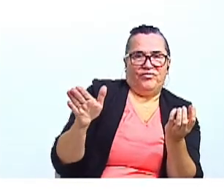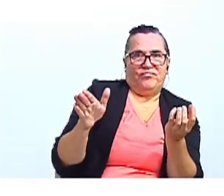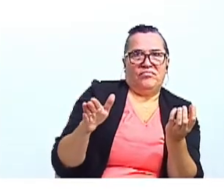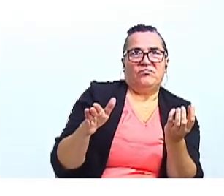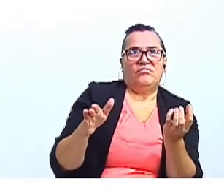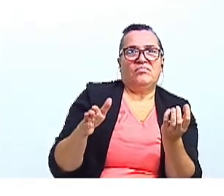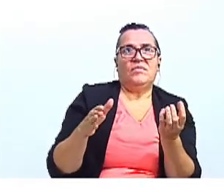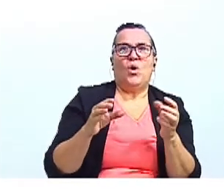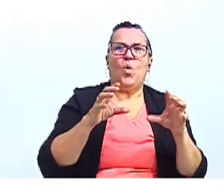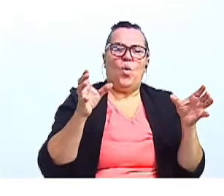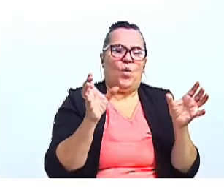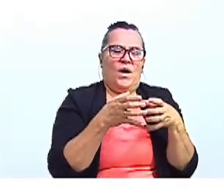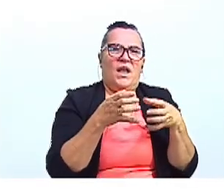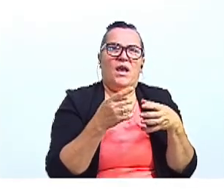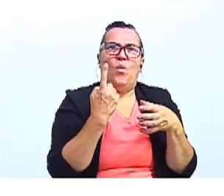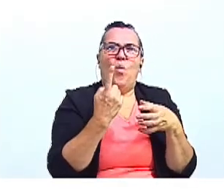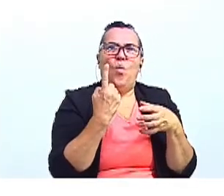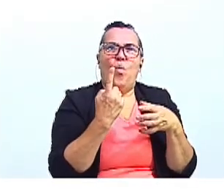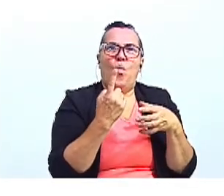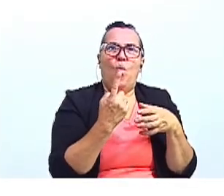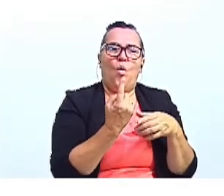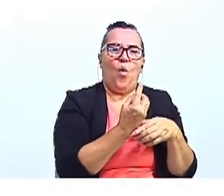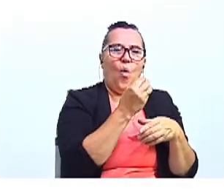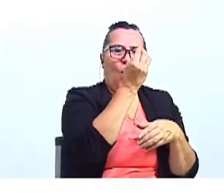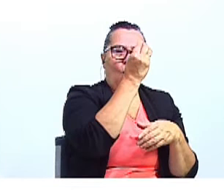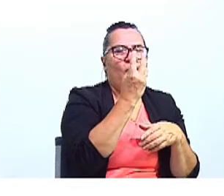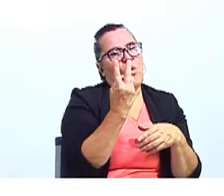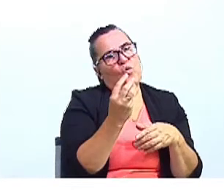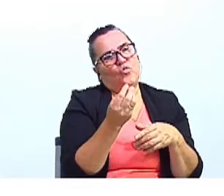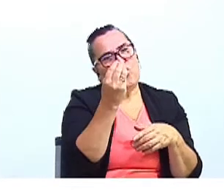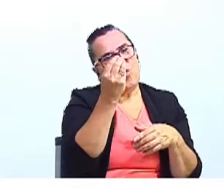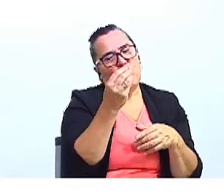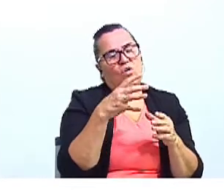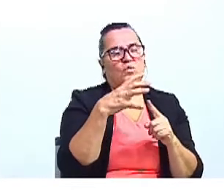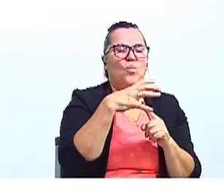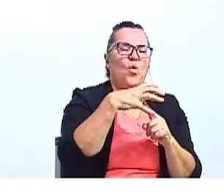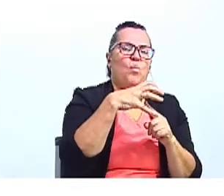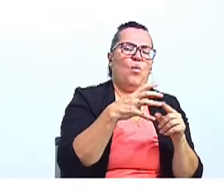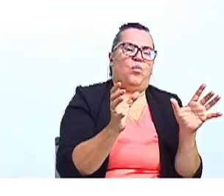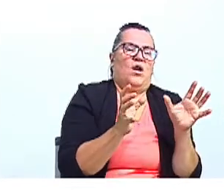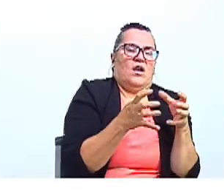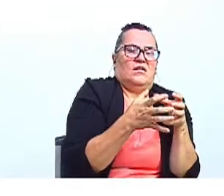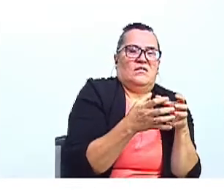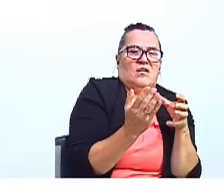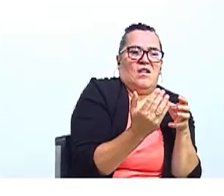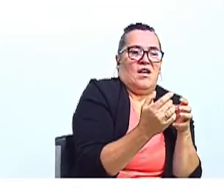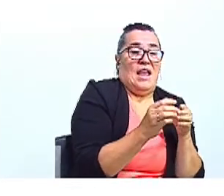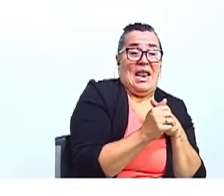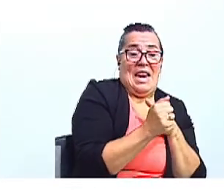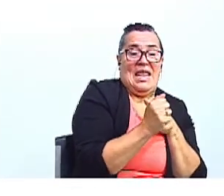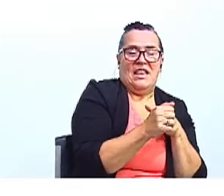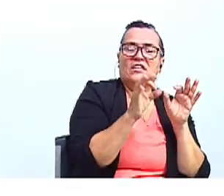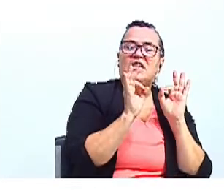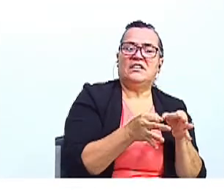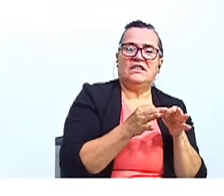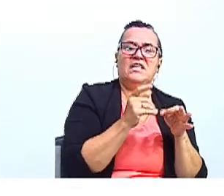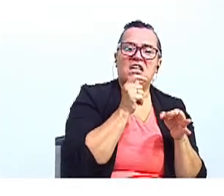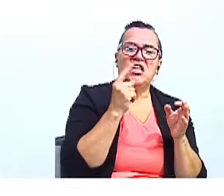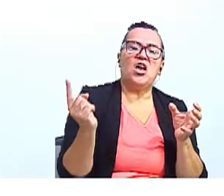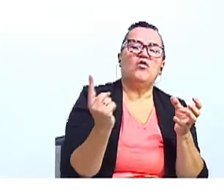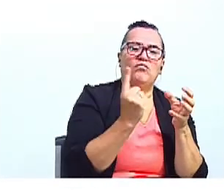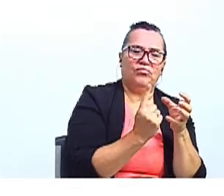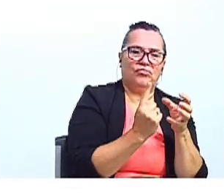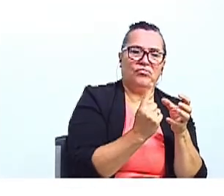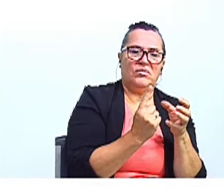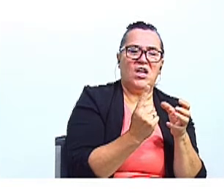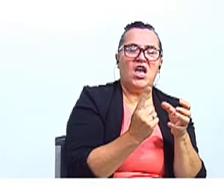usually run by 1 or 2 kids who have been deemed popular, and these leaders decide who can be